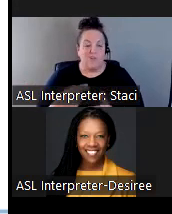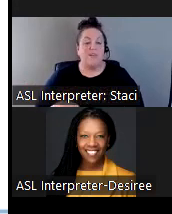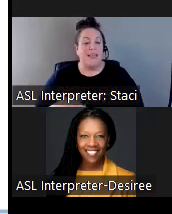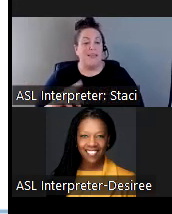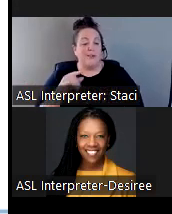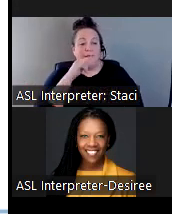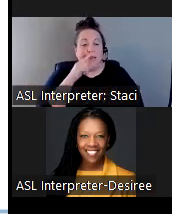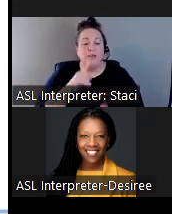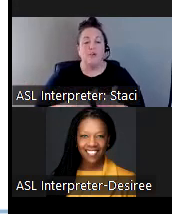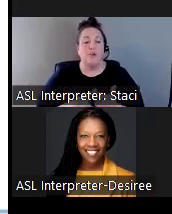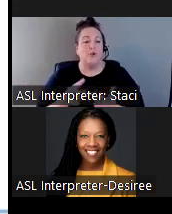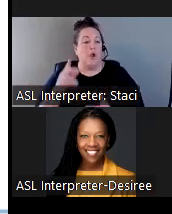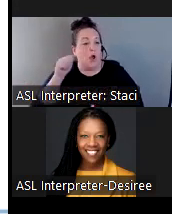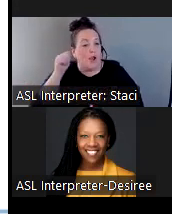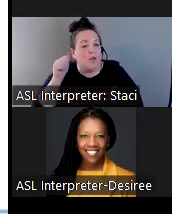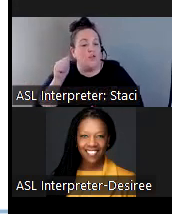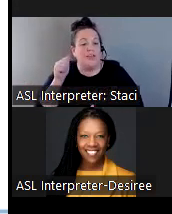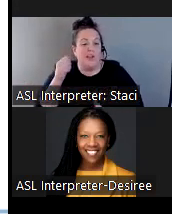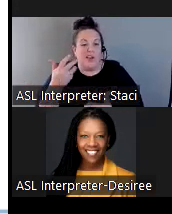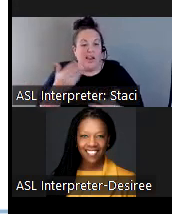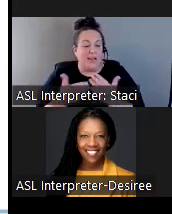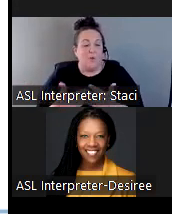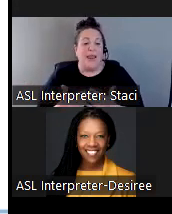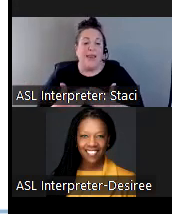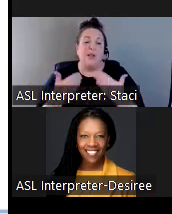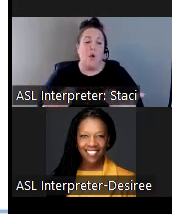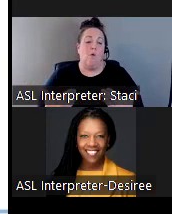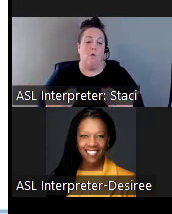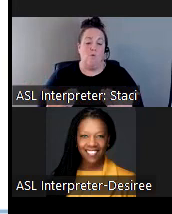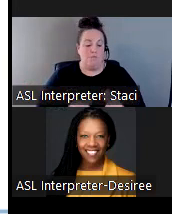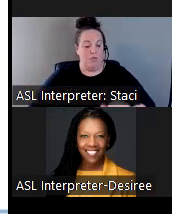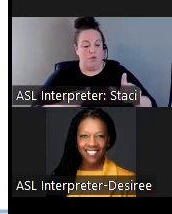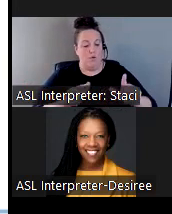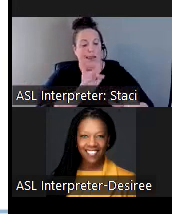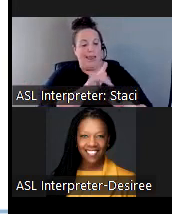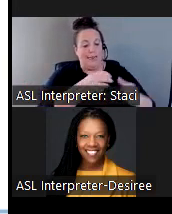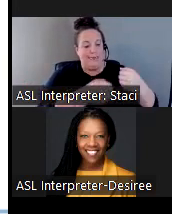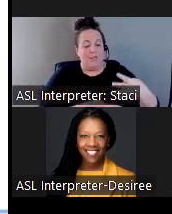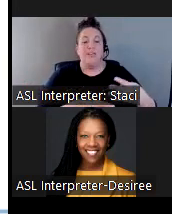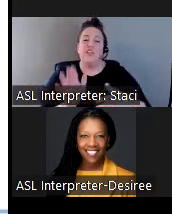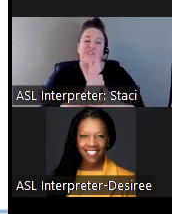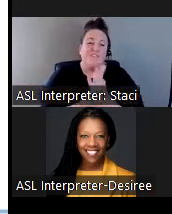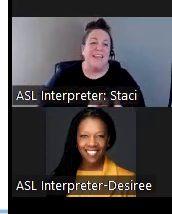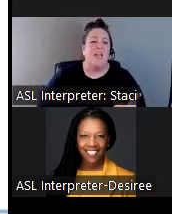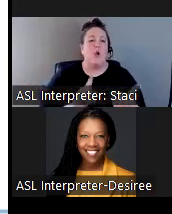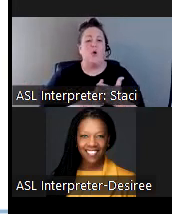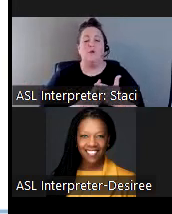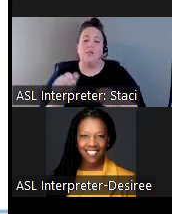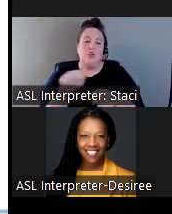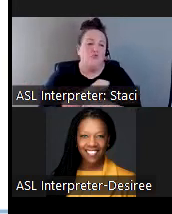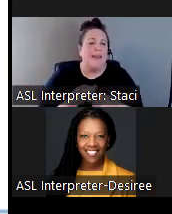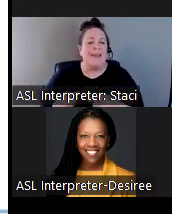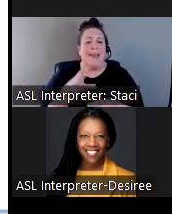or if you're a pediatric audiologist anyway, go to these. These aren't just documents. There's videos, there's training,